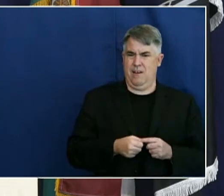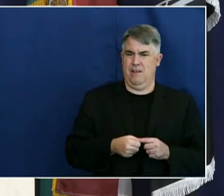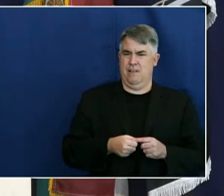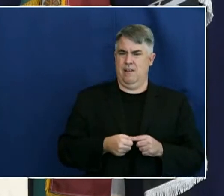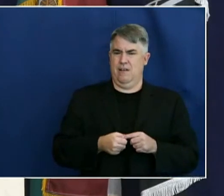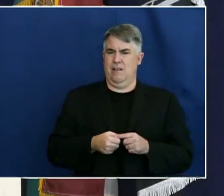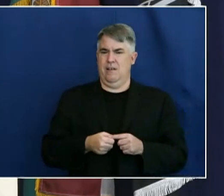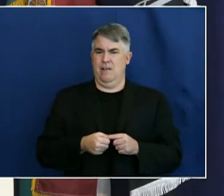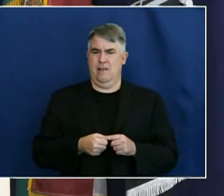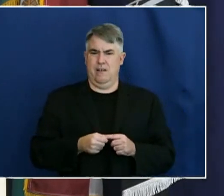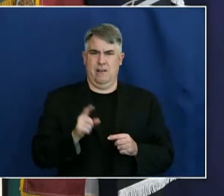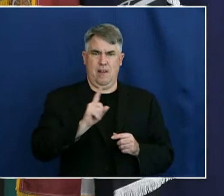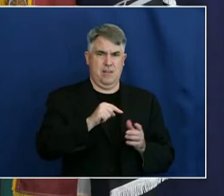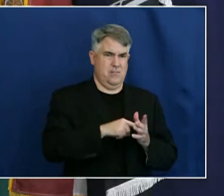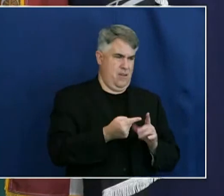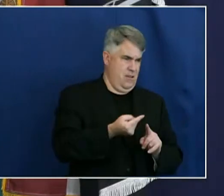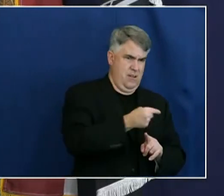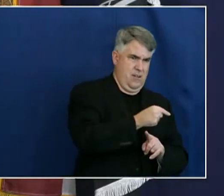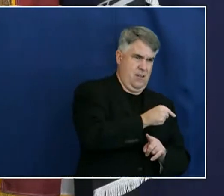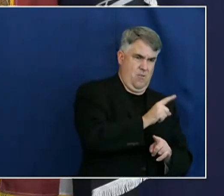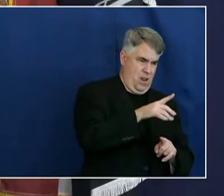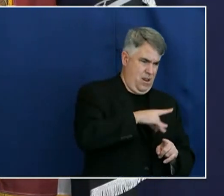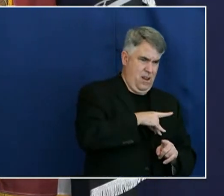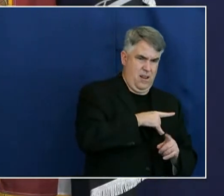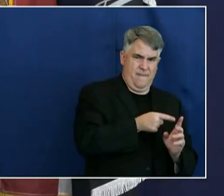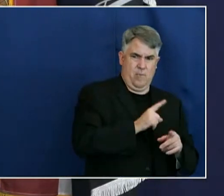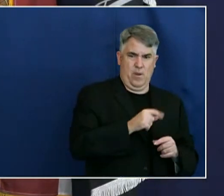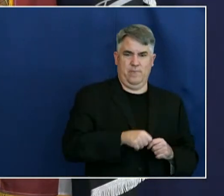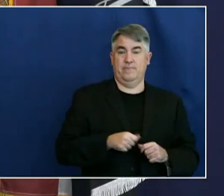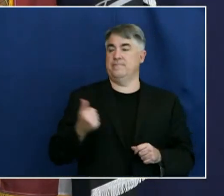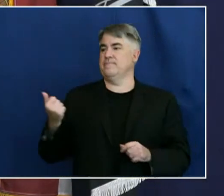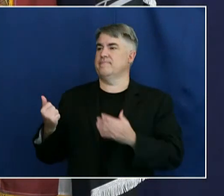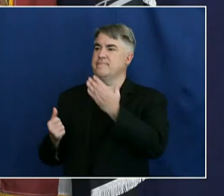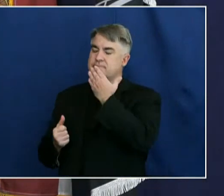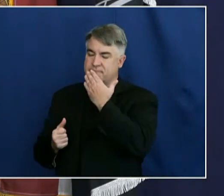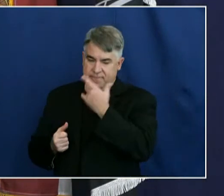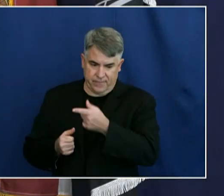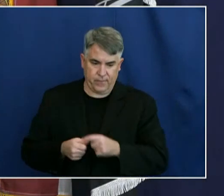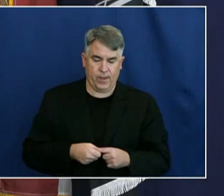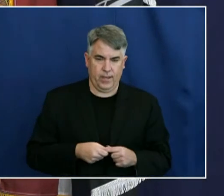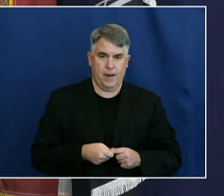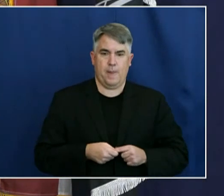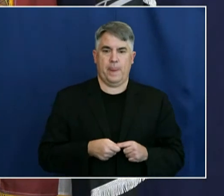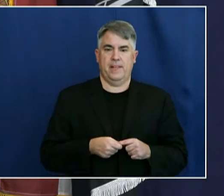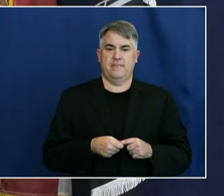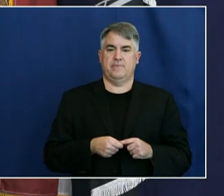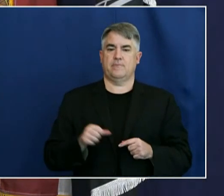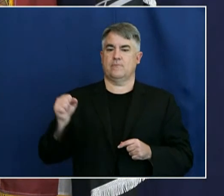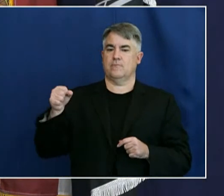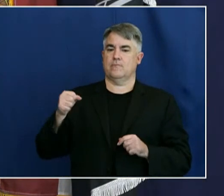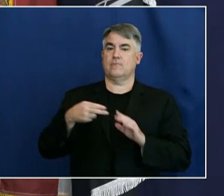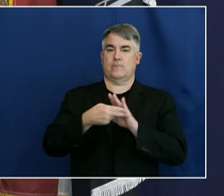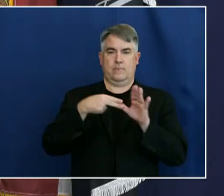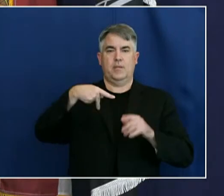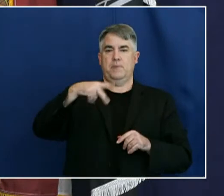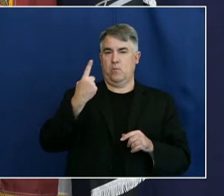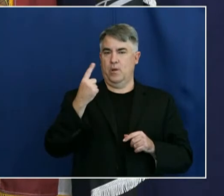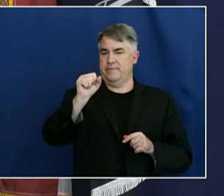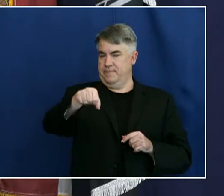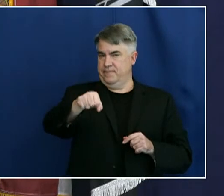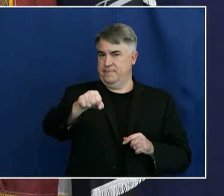contacts. Yeah, thanks, Paul, for those questions. It is indeed the P1 variant. That's the variant of